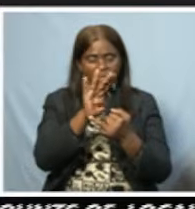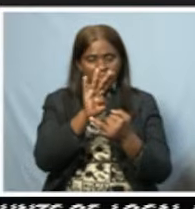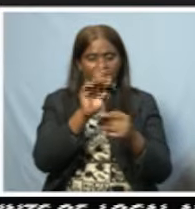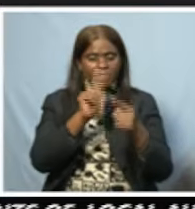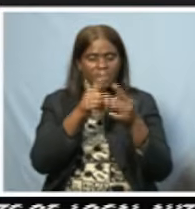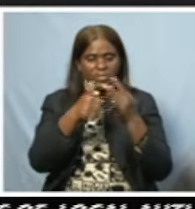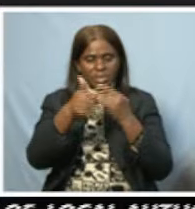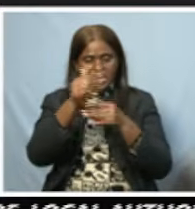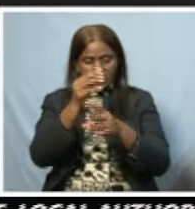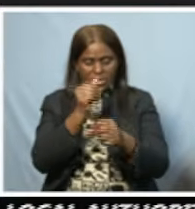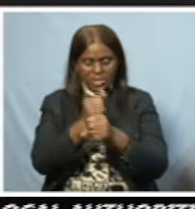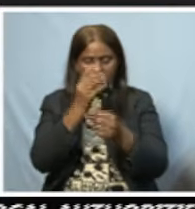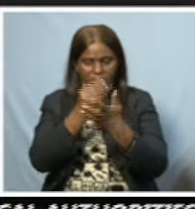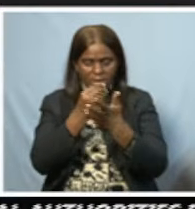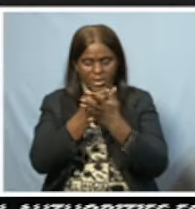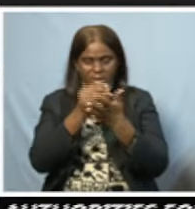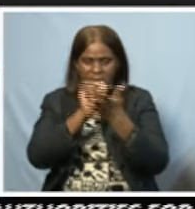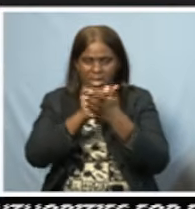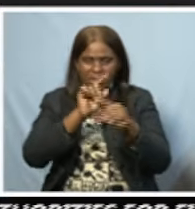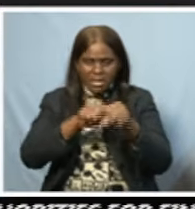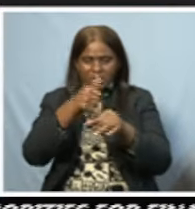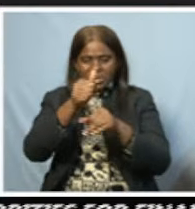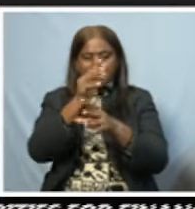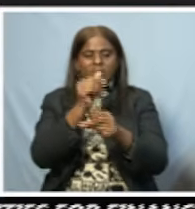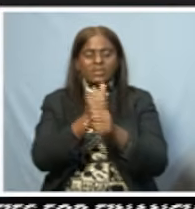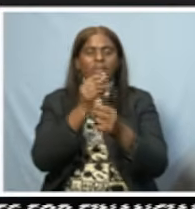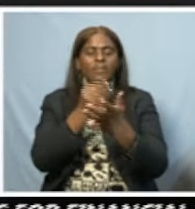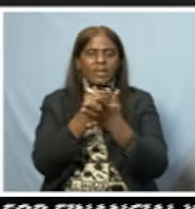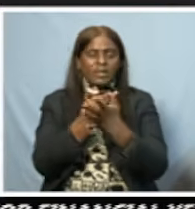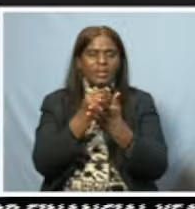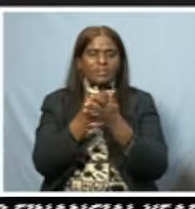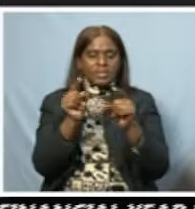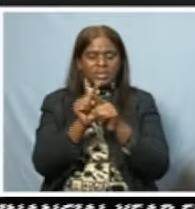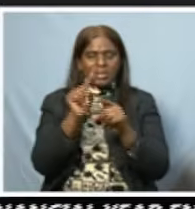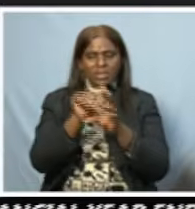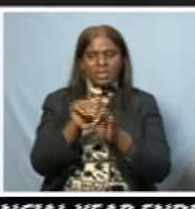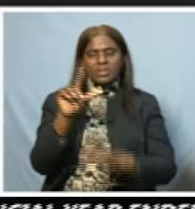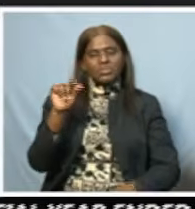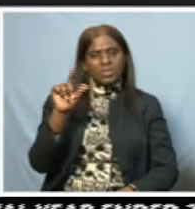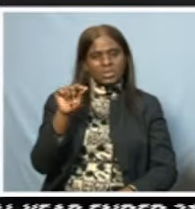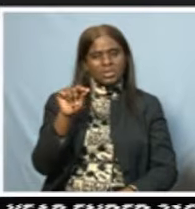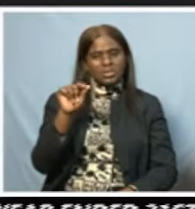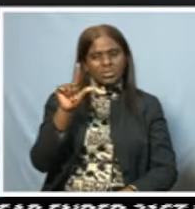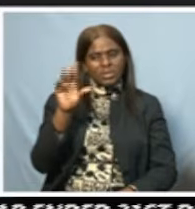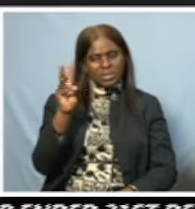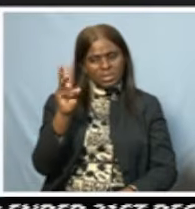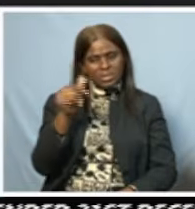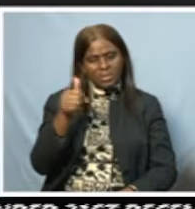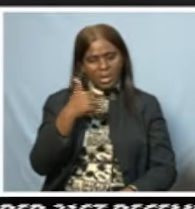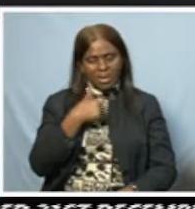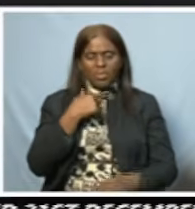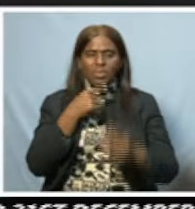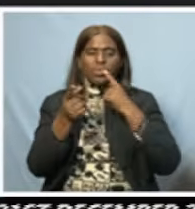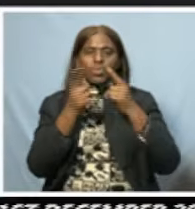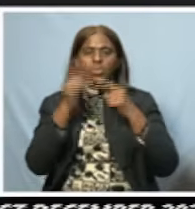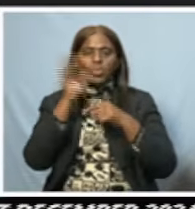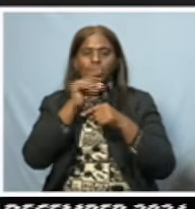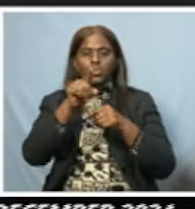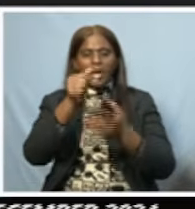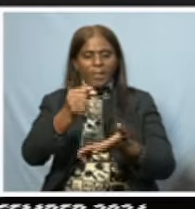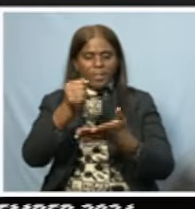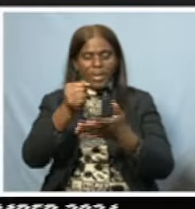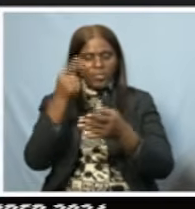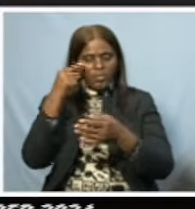But you received the money during that period. And in 2026, you have said you have budgeted the